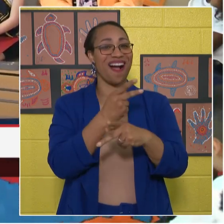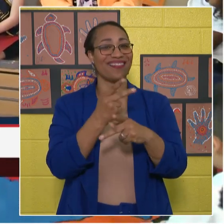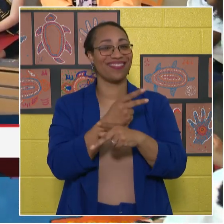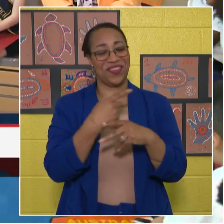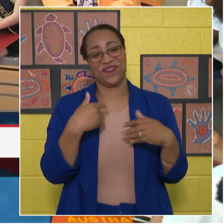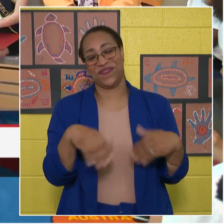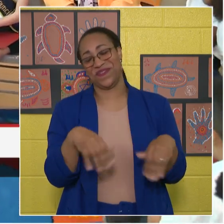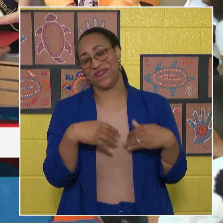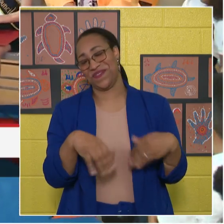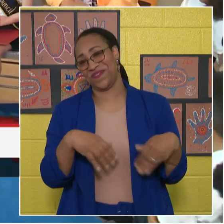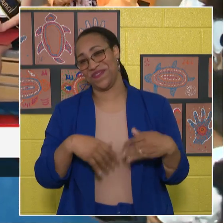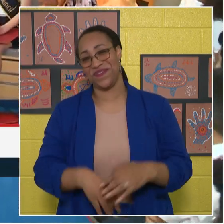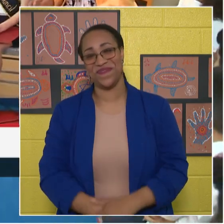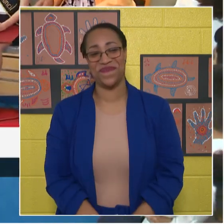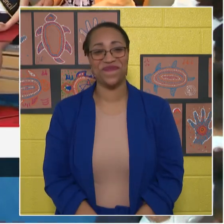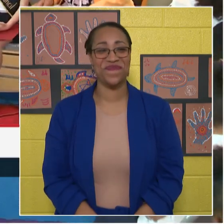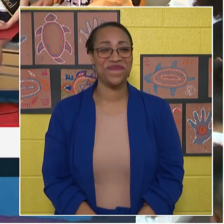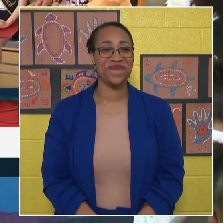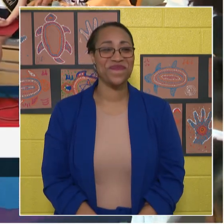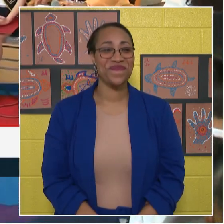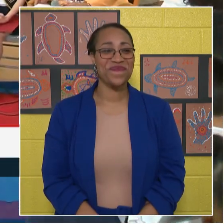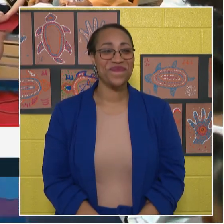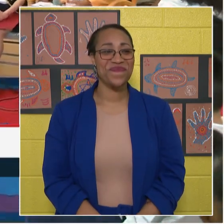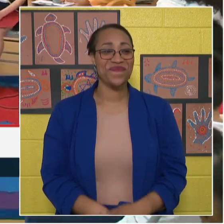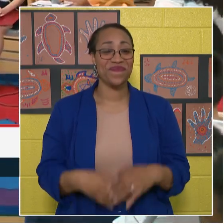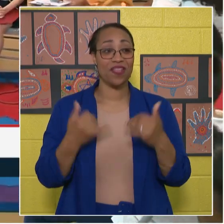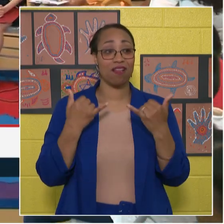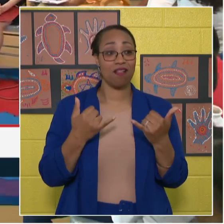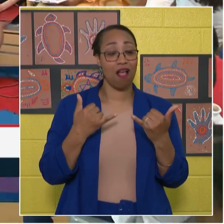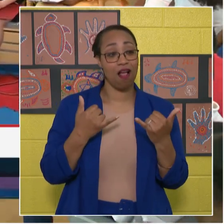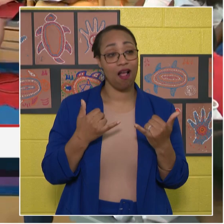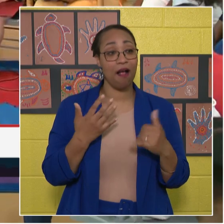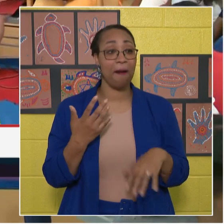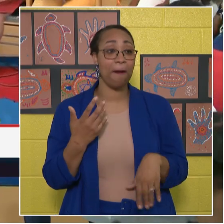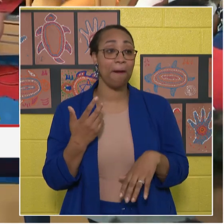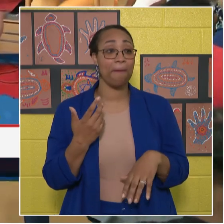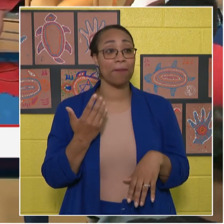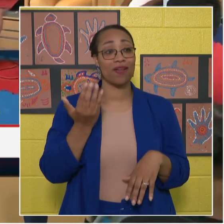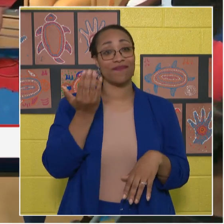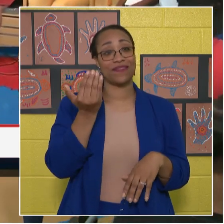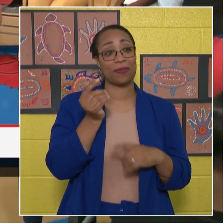now spend about 15 minutes walking her dog in the morning,